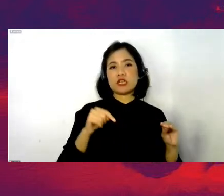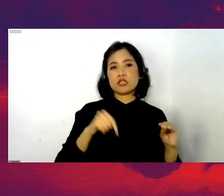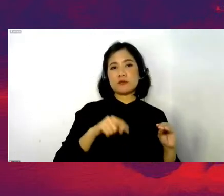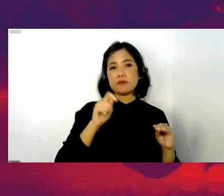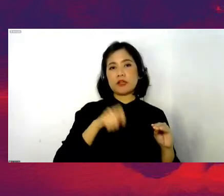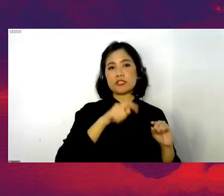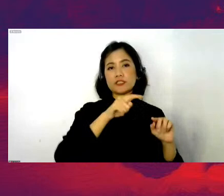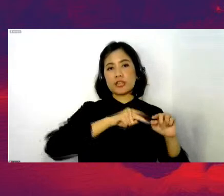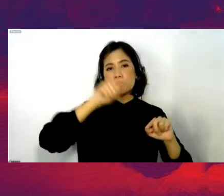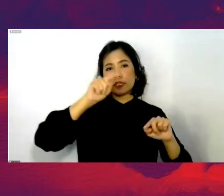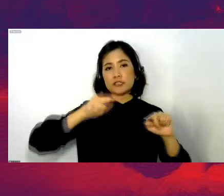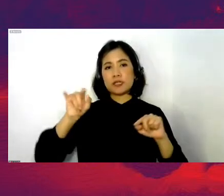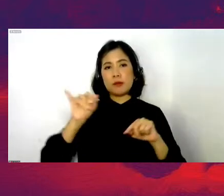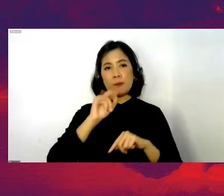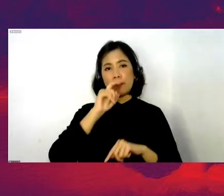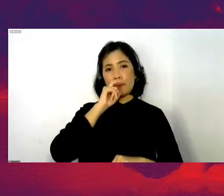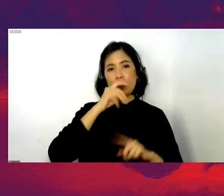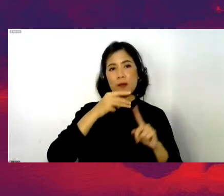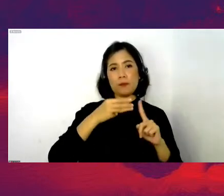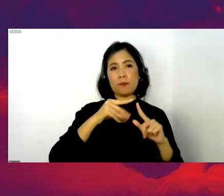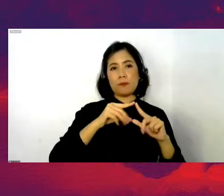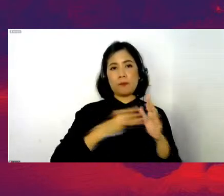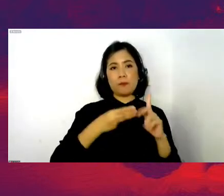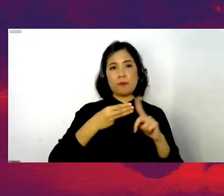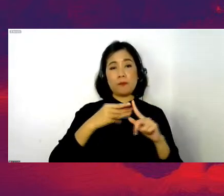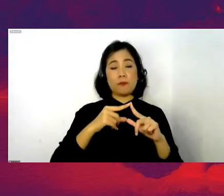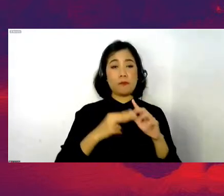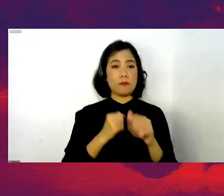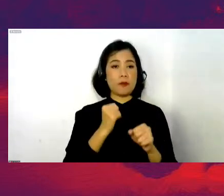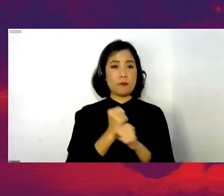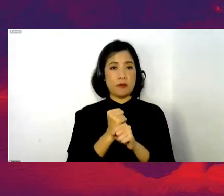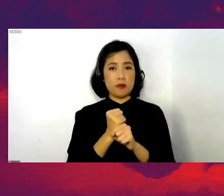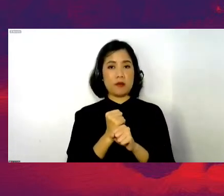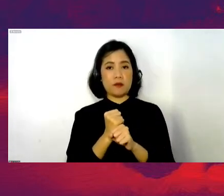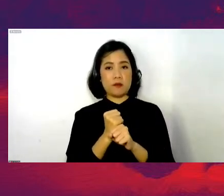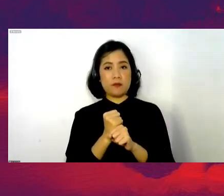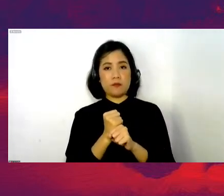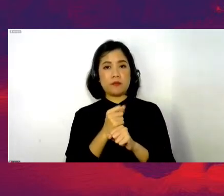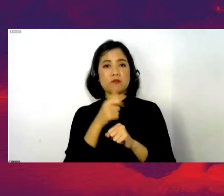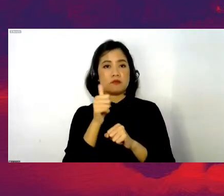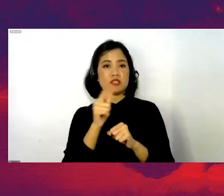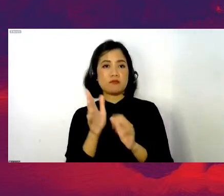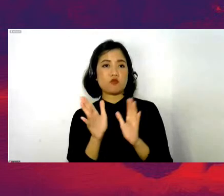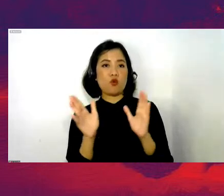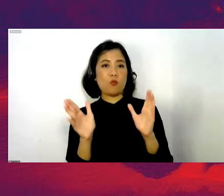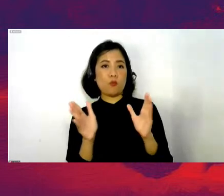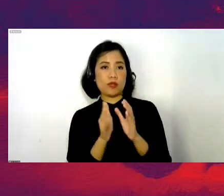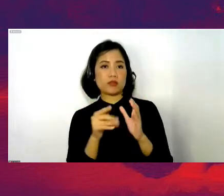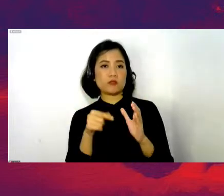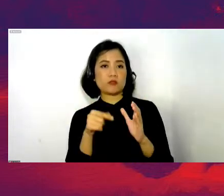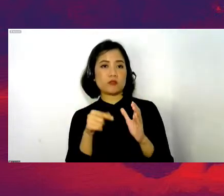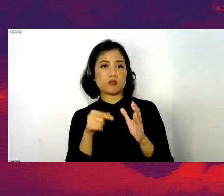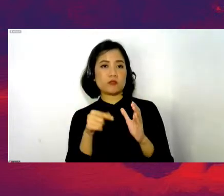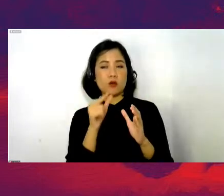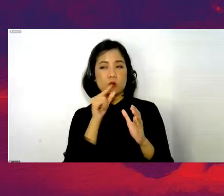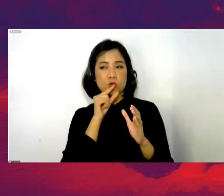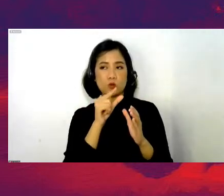also introduced the machine learning. It didn't change that much. Algorithm has been, involving